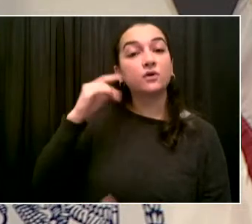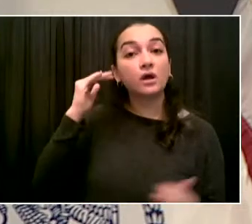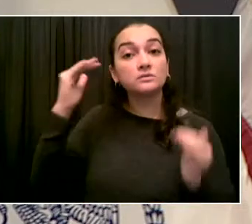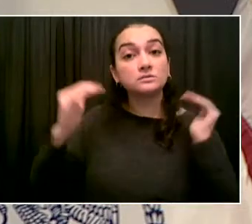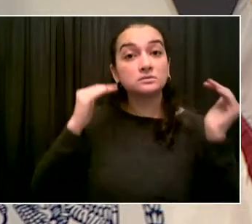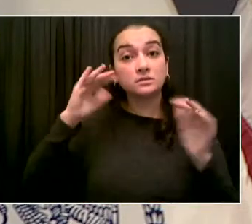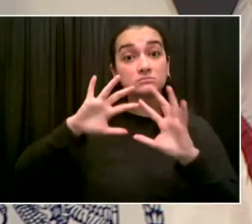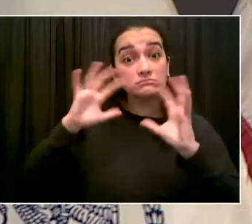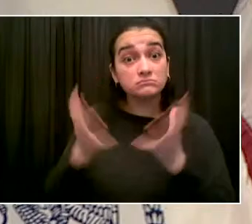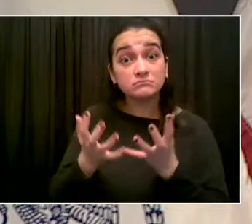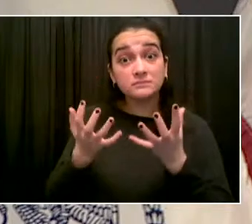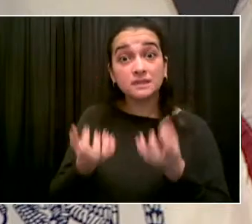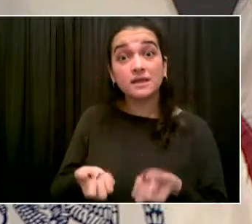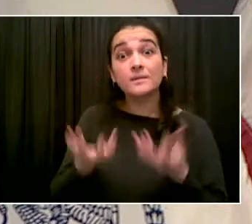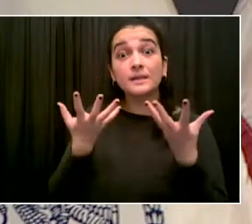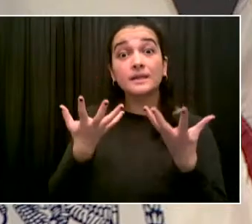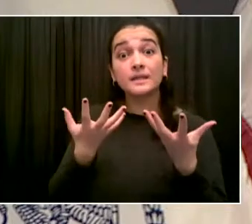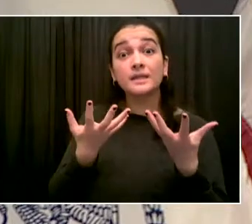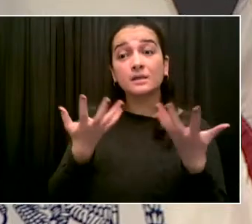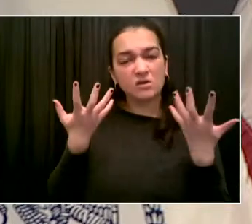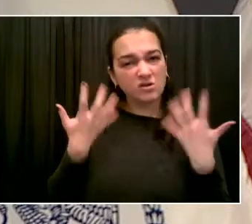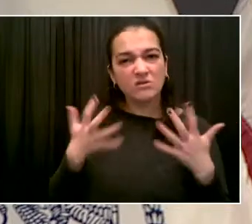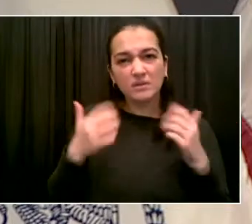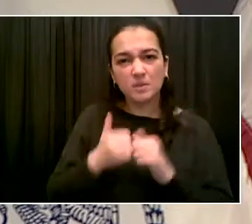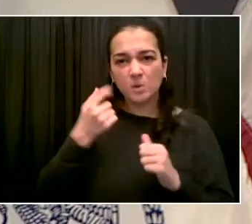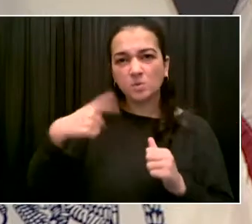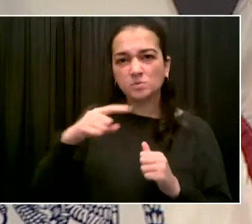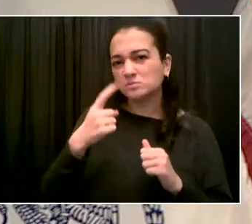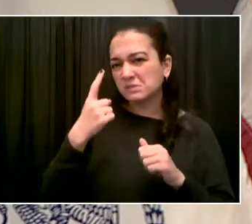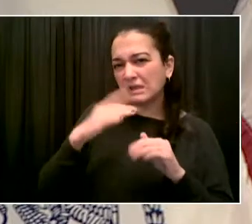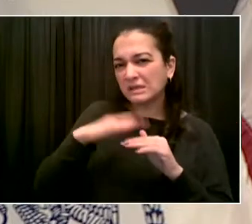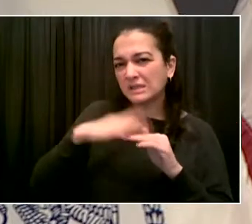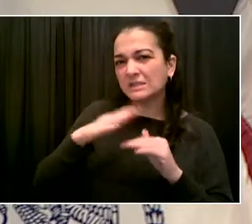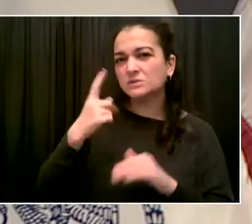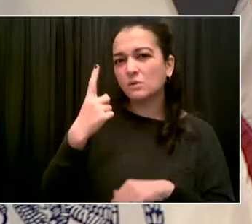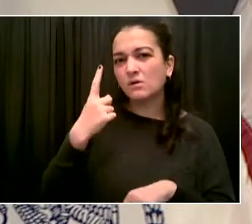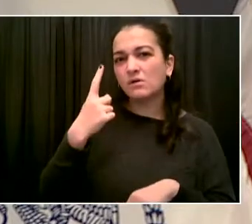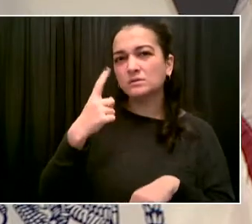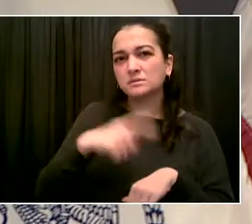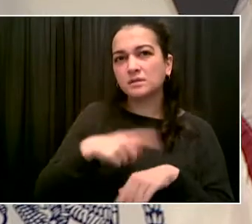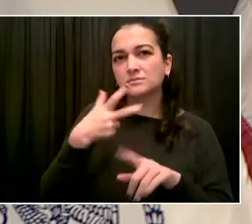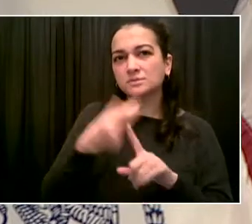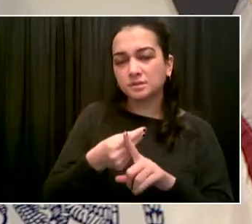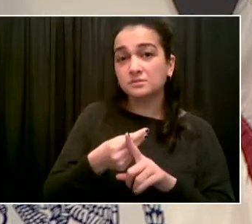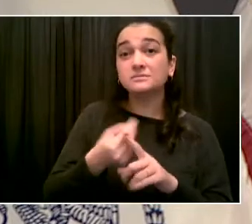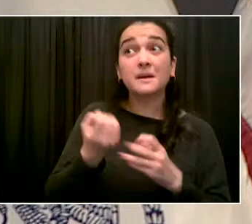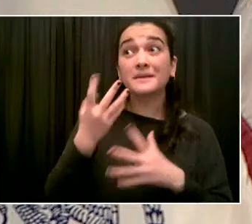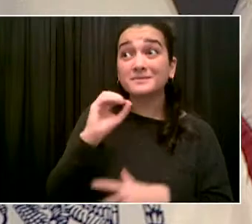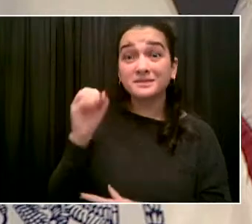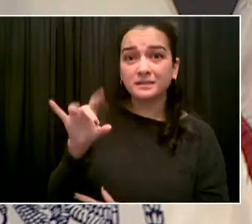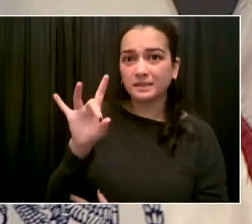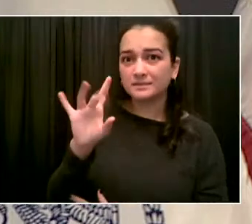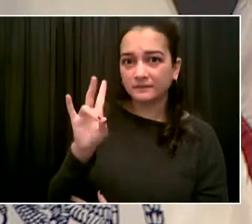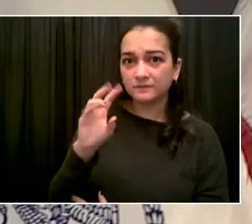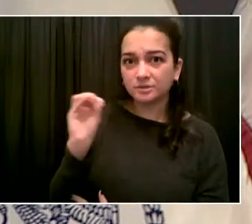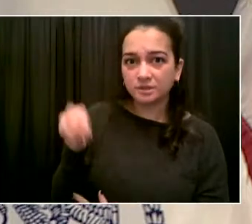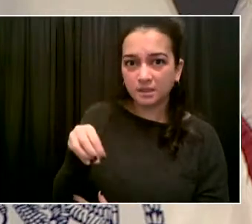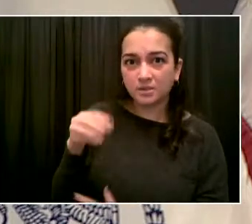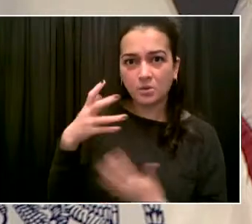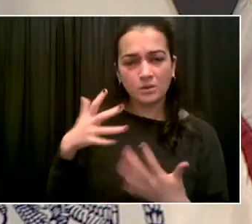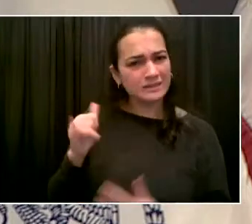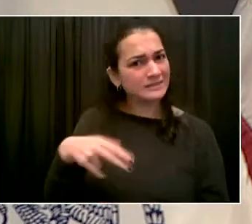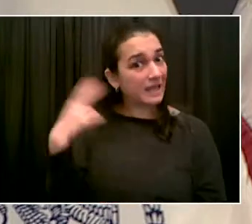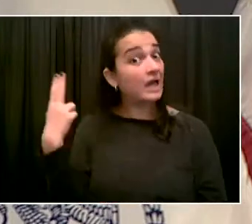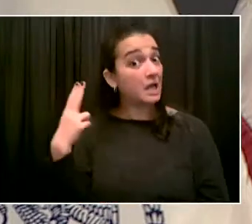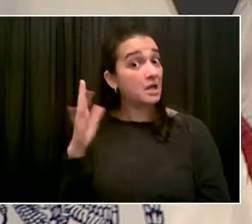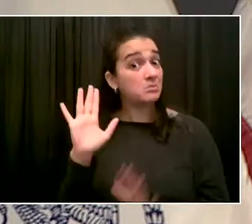least one dose, we're just about 87% now. That's a staggering figure. That means we've reached all communities, obviously, in a